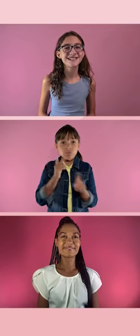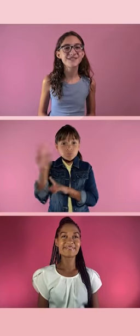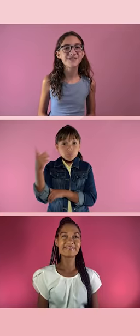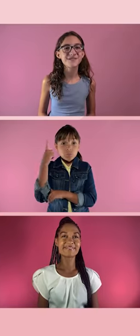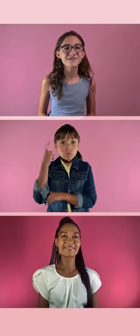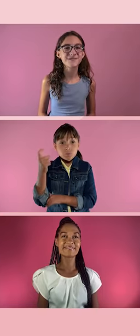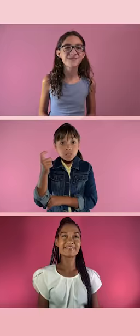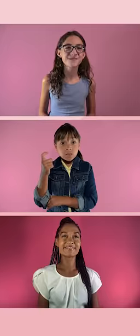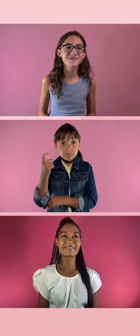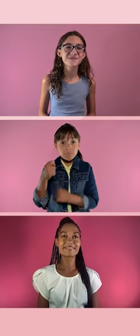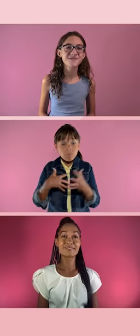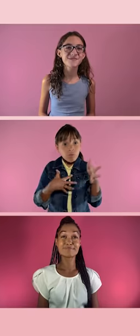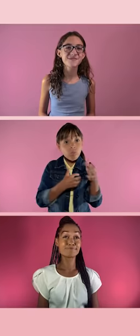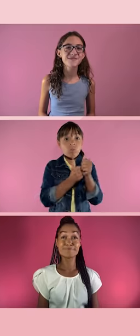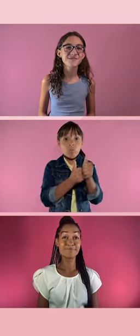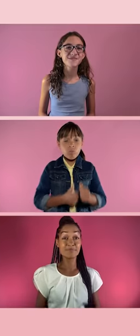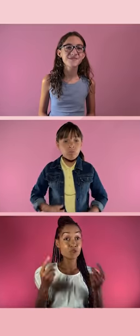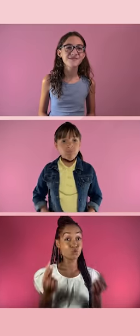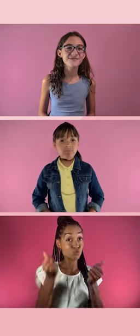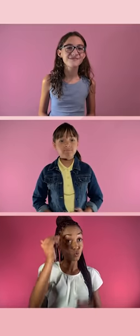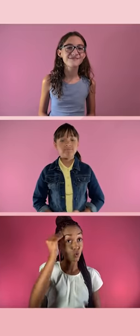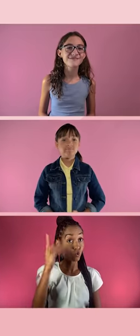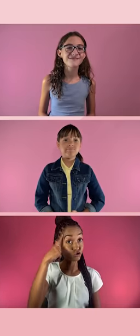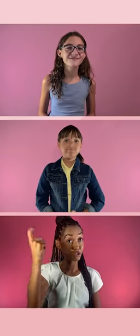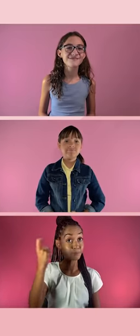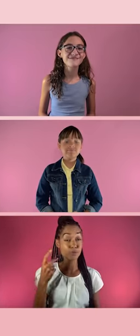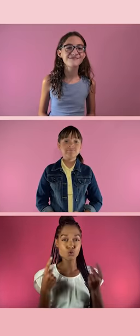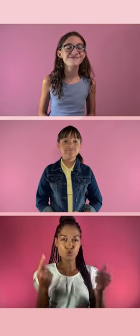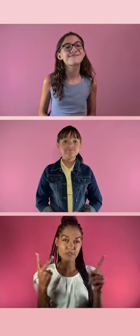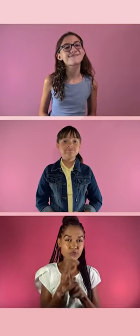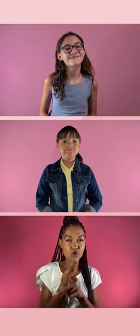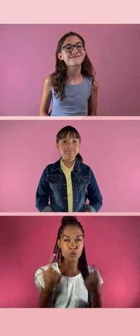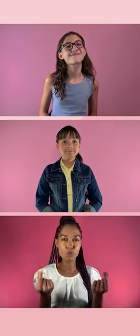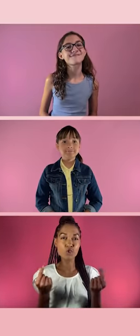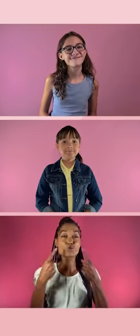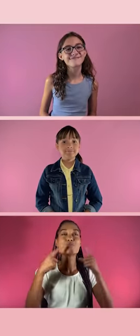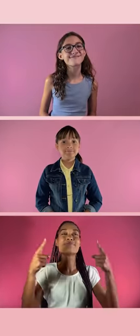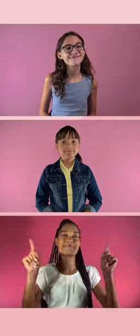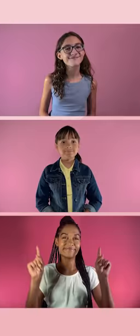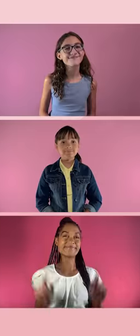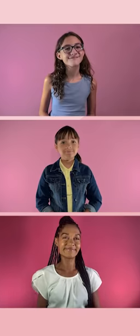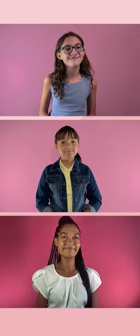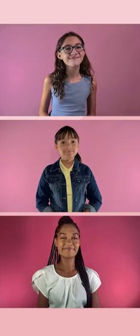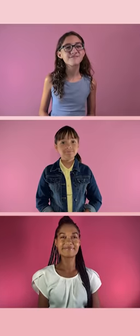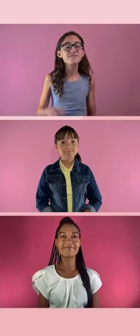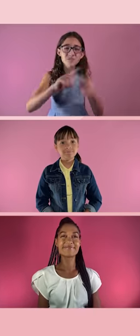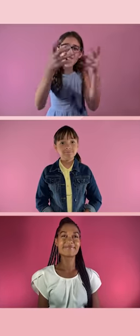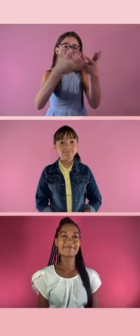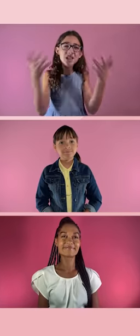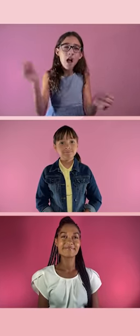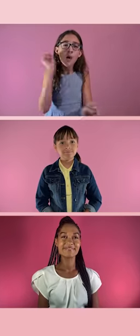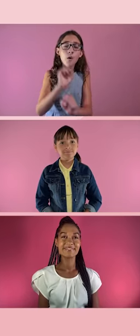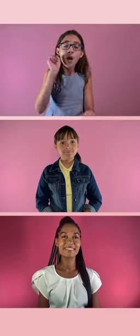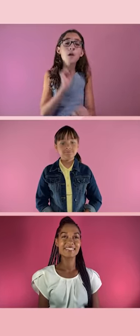to figure out your dream and start following it? Mm-hmm. The sooner you know your dream, the sooner you can figure out what you have to do to get there. But it takes a lot to